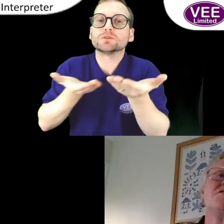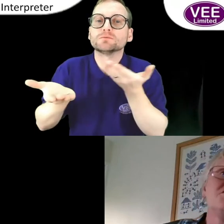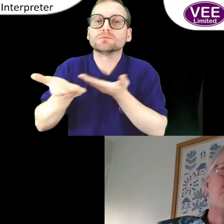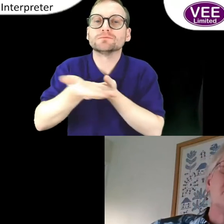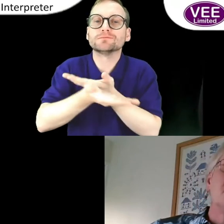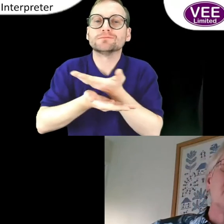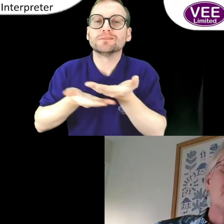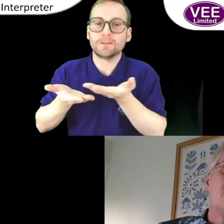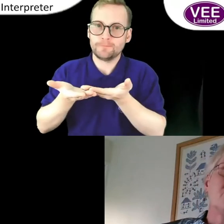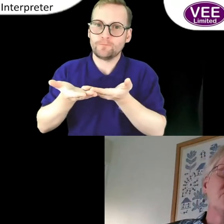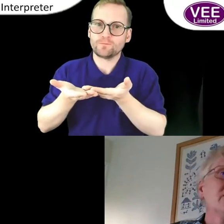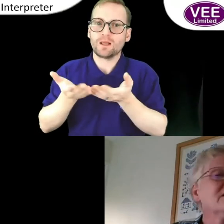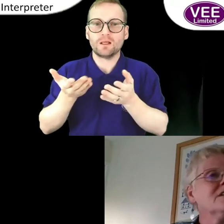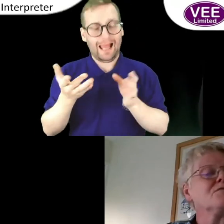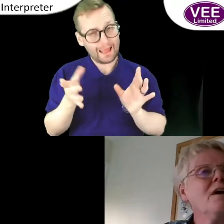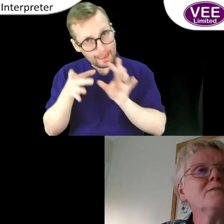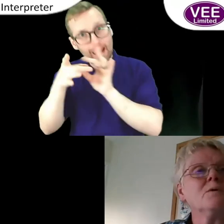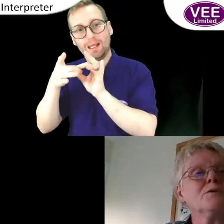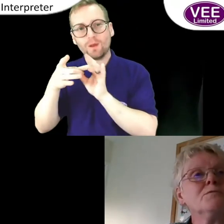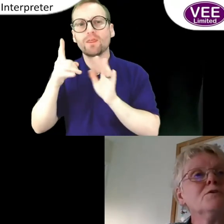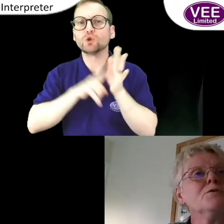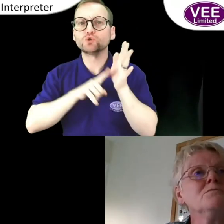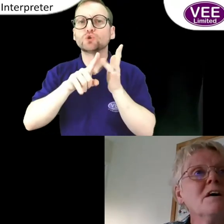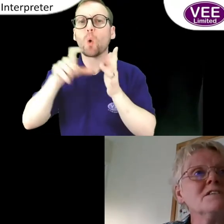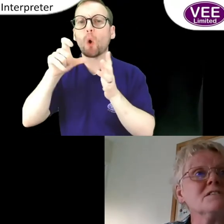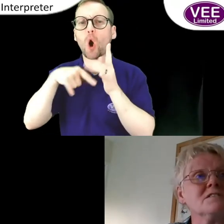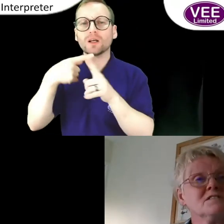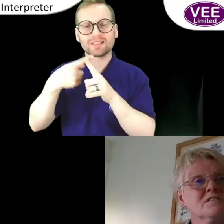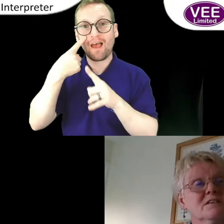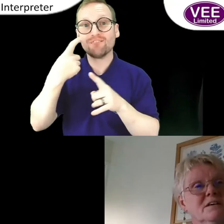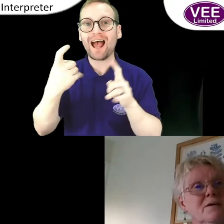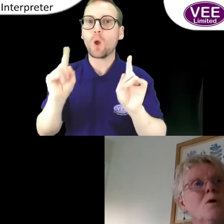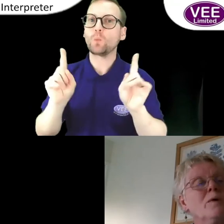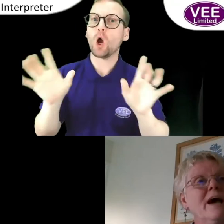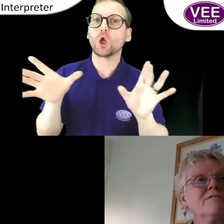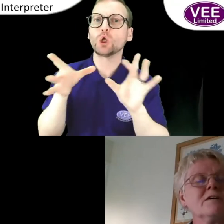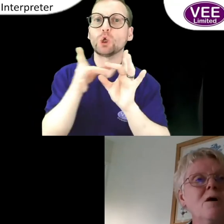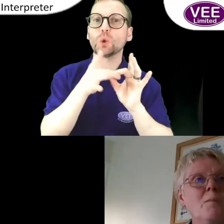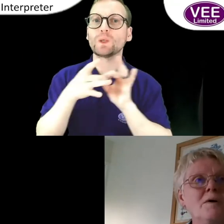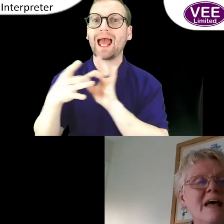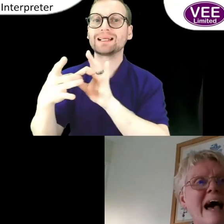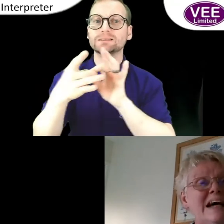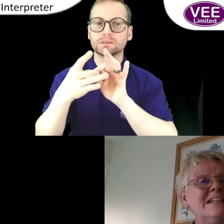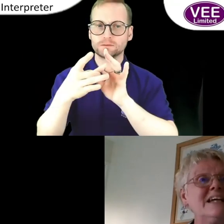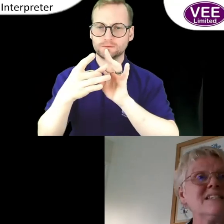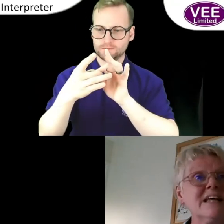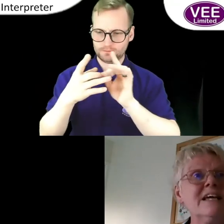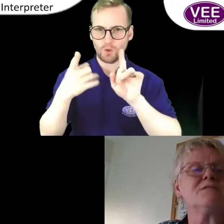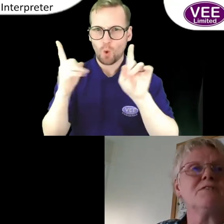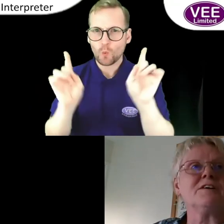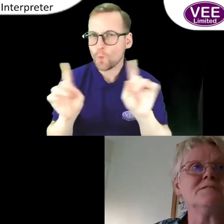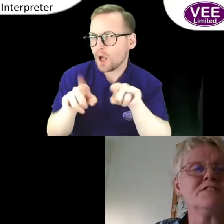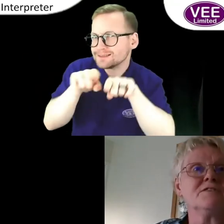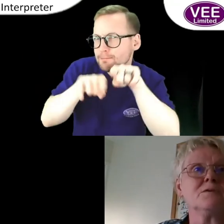very much in the spirit of Jo Cox. Let's find what unites us, what we have in common. And yes, it